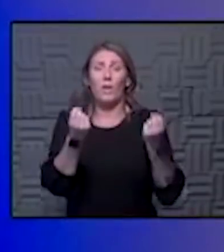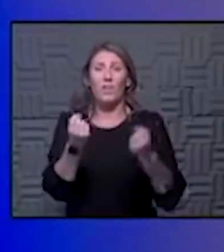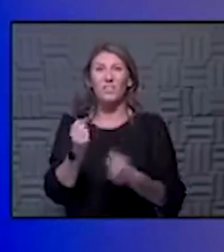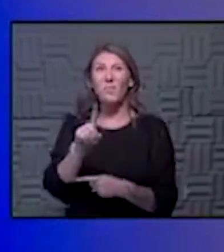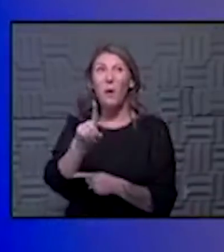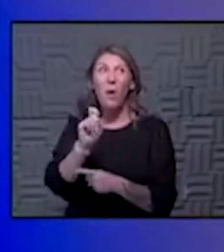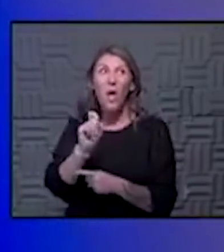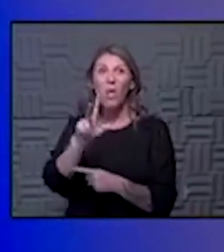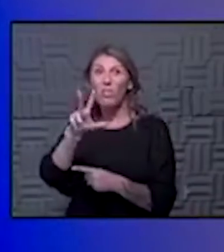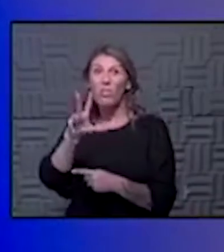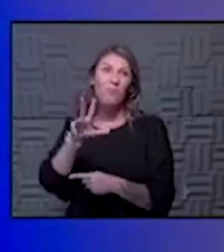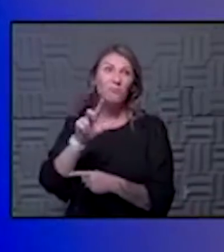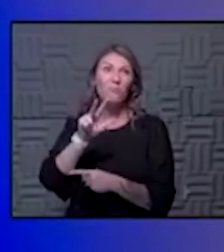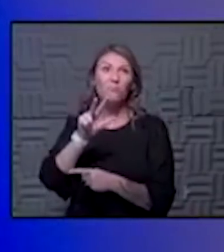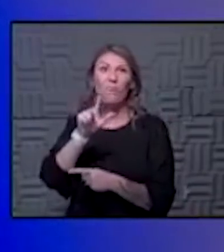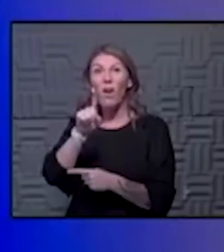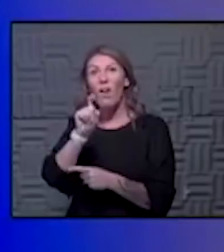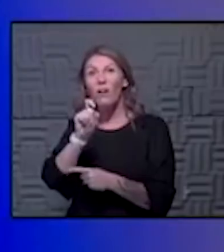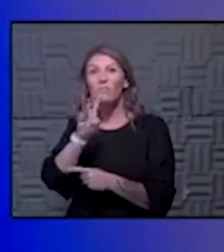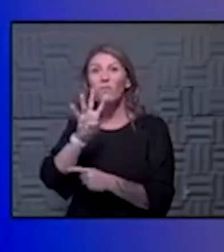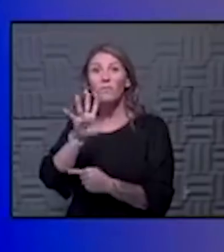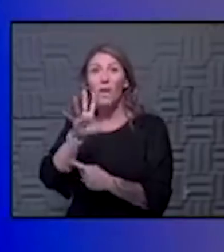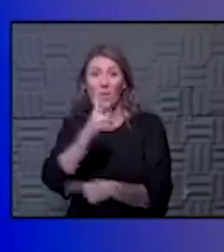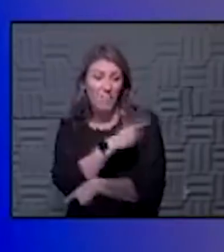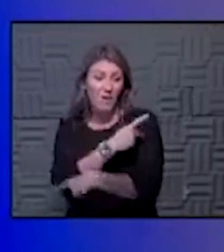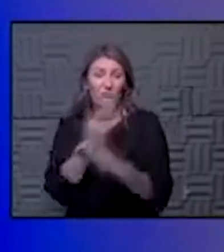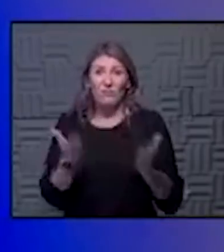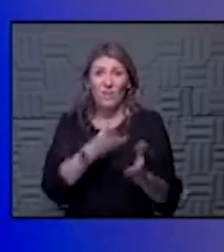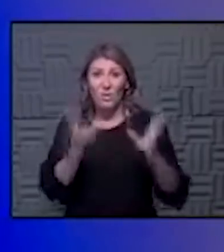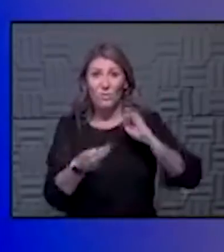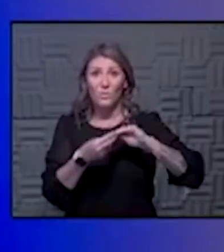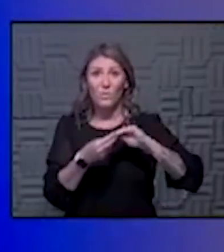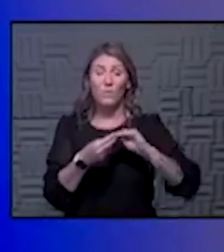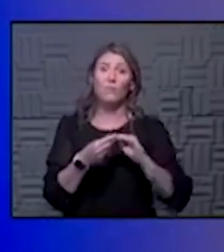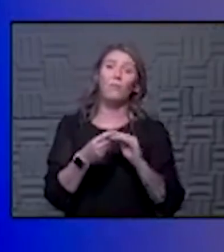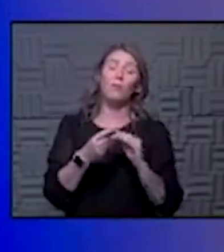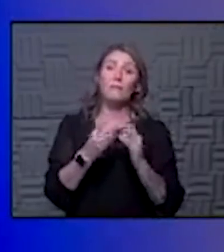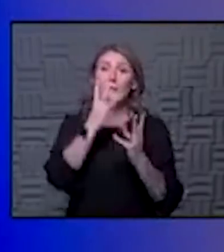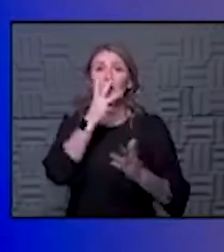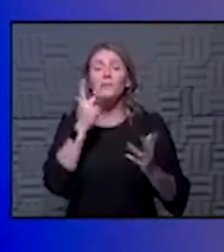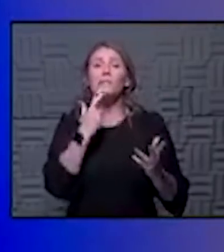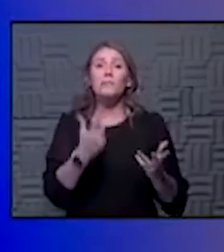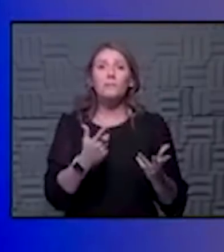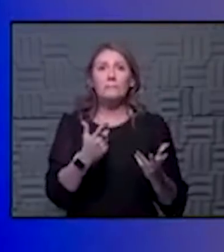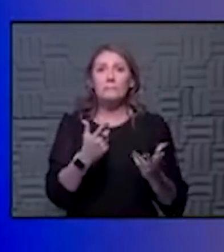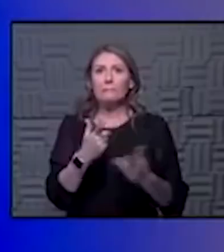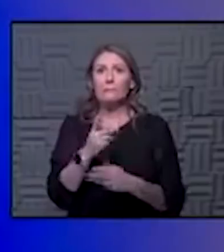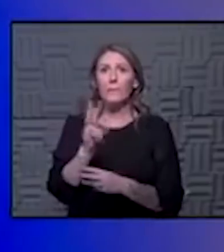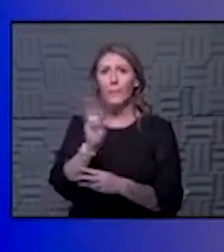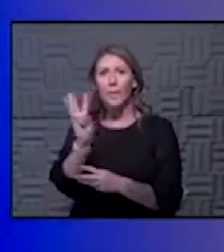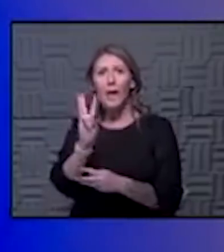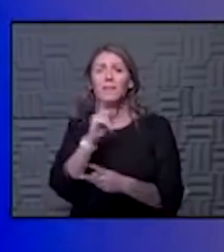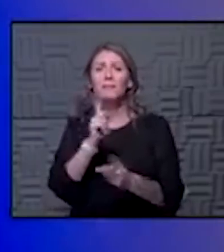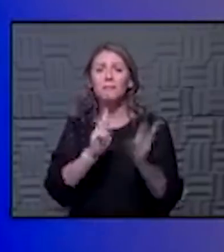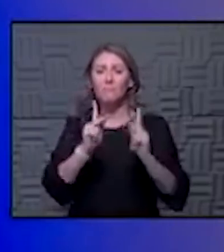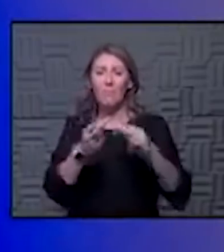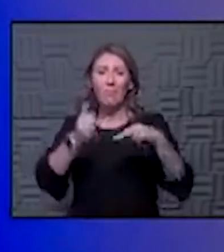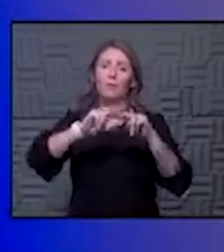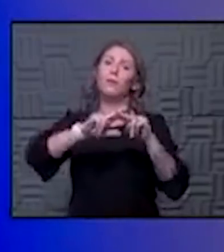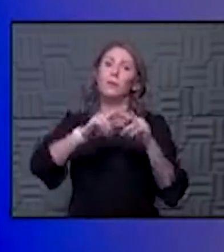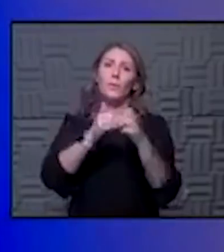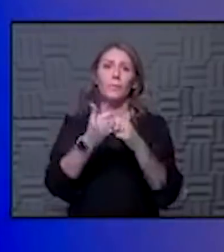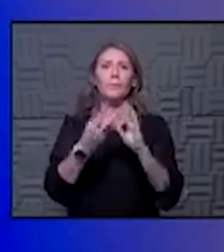COVID originally. Unfortunately, our partners out west have had a huge increase in a surge in their number of patients as